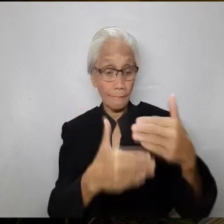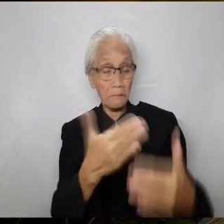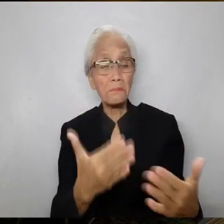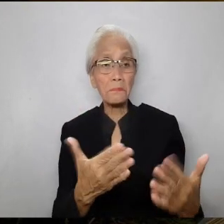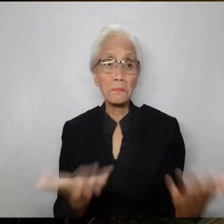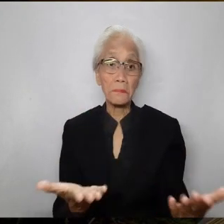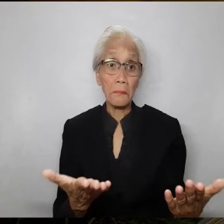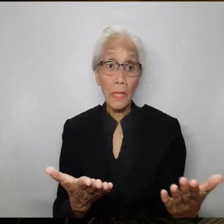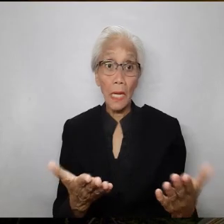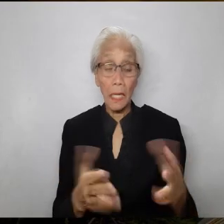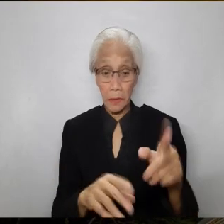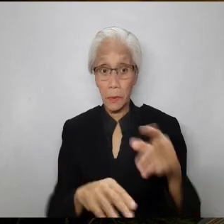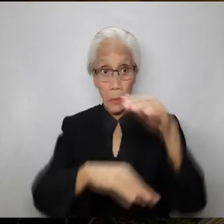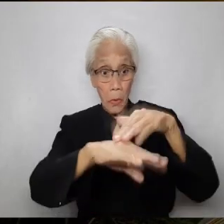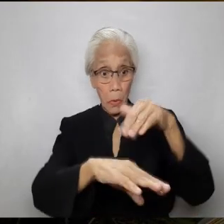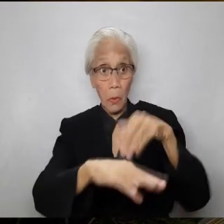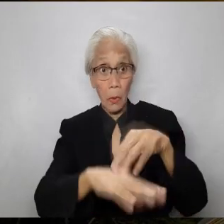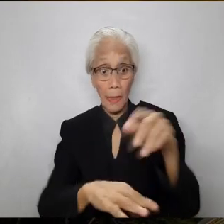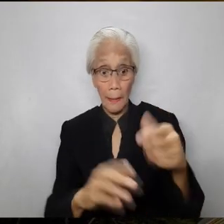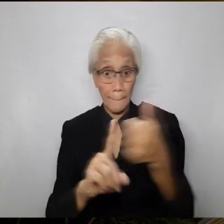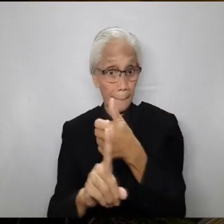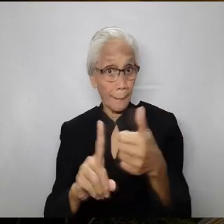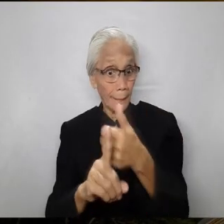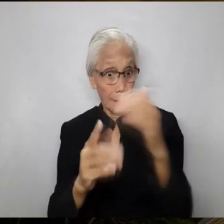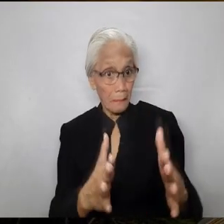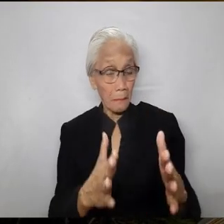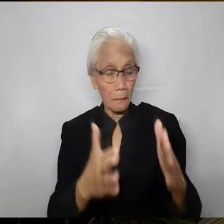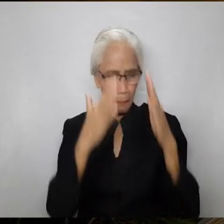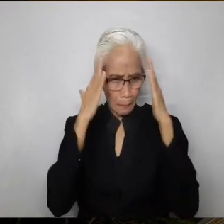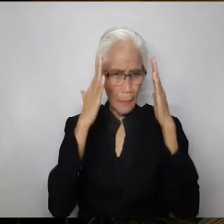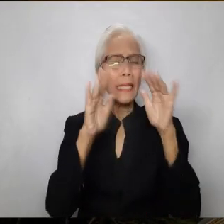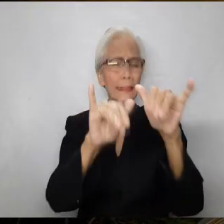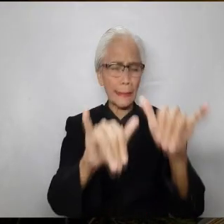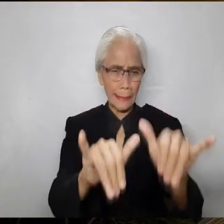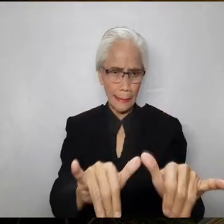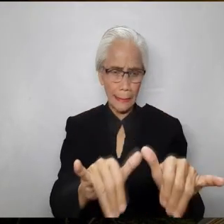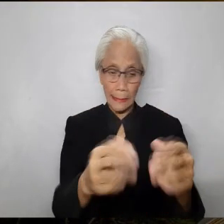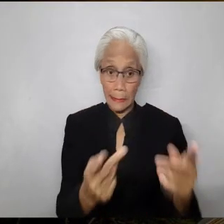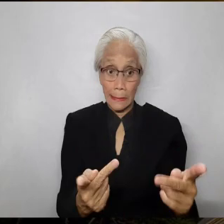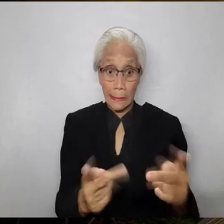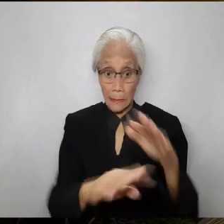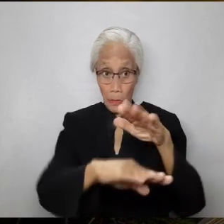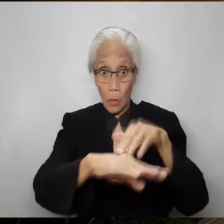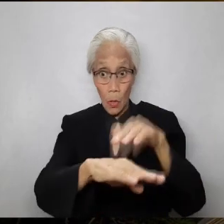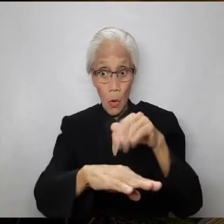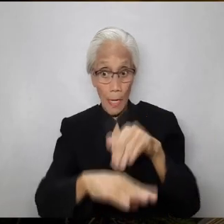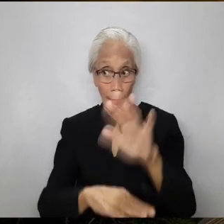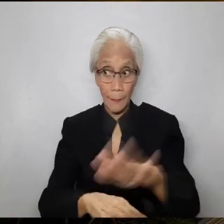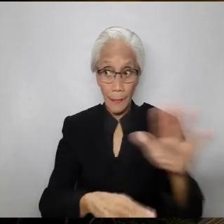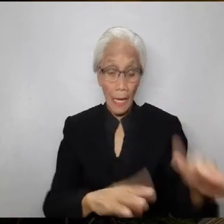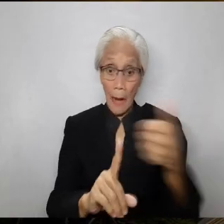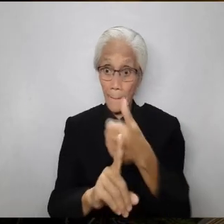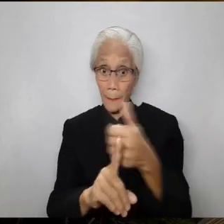The fourth step follows through the previous one. As you call the abuser's attention, stay in the